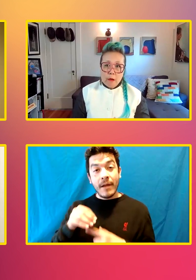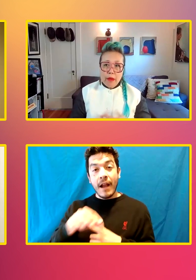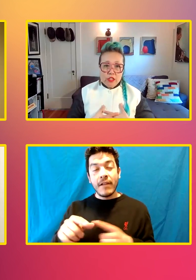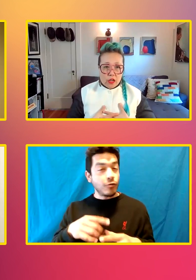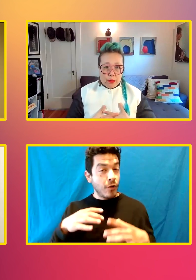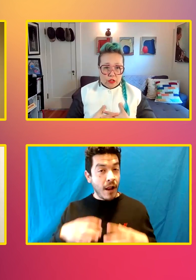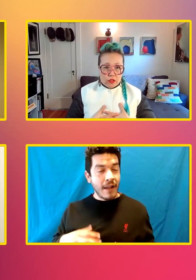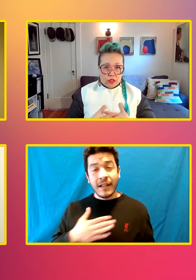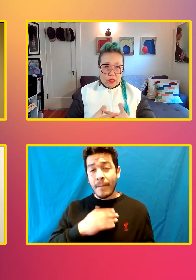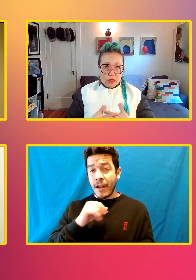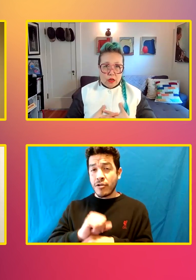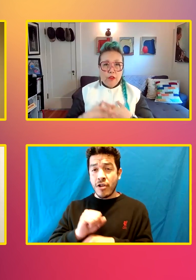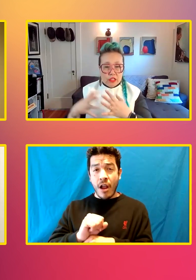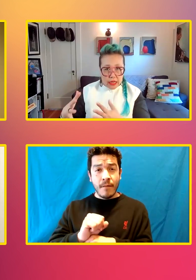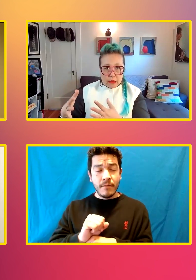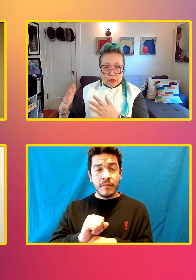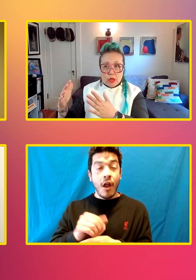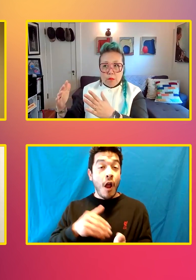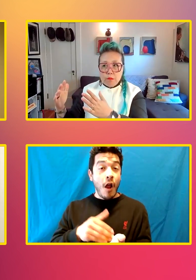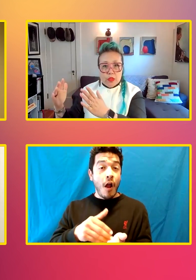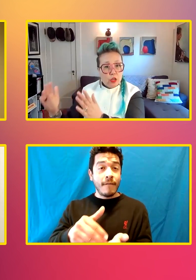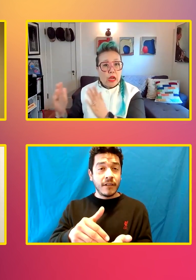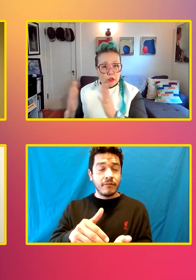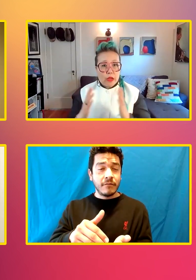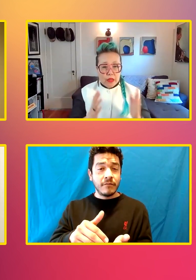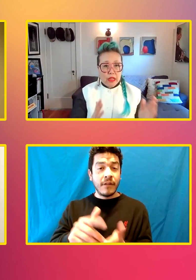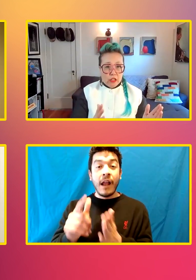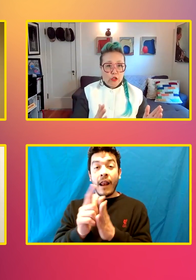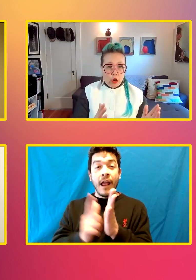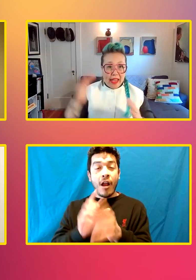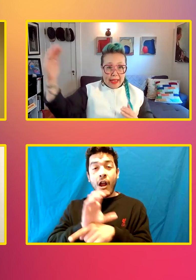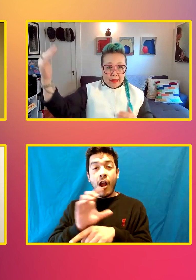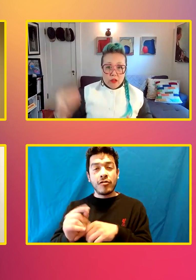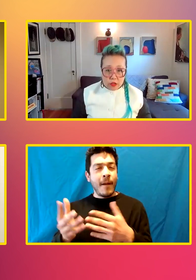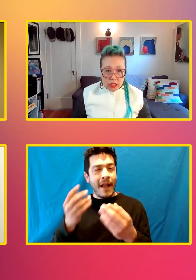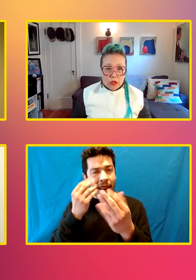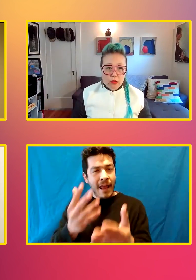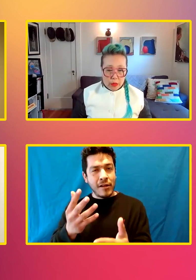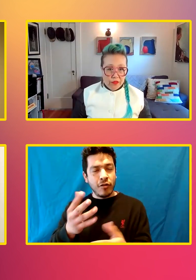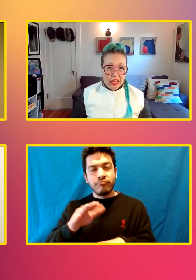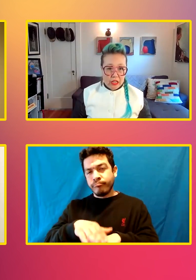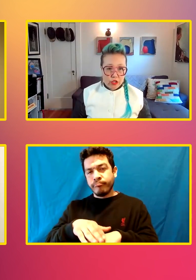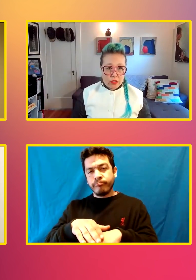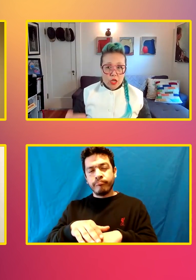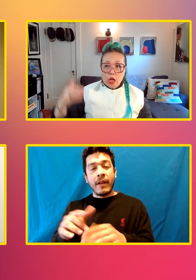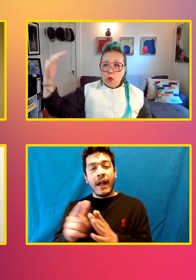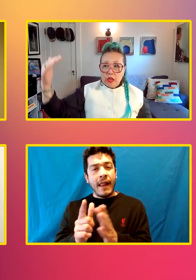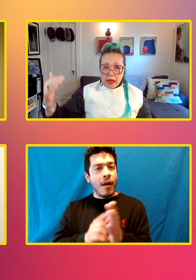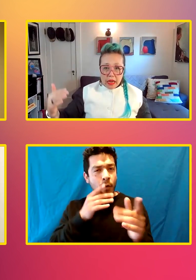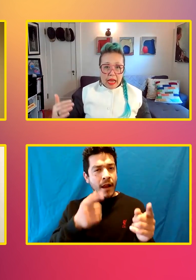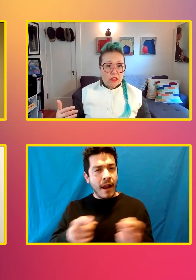is my job is to, oftentimes, legal counsel might be letting you know, hey, here are the legal